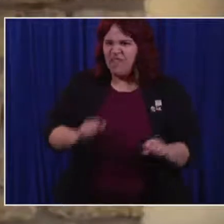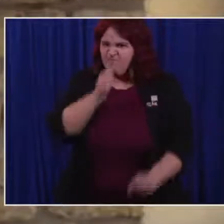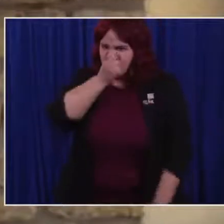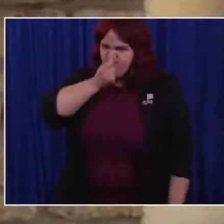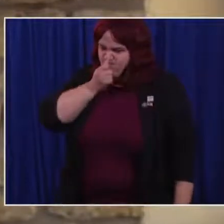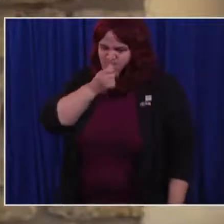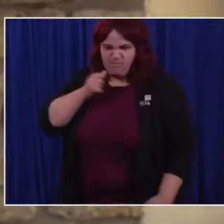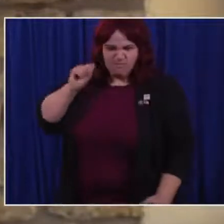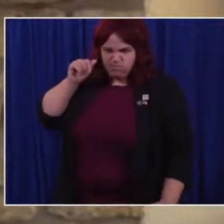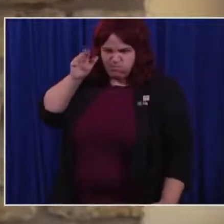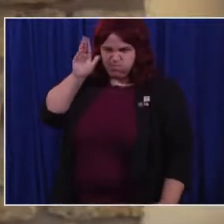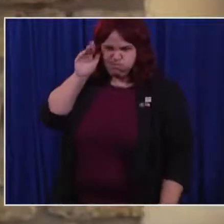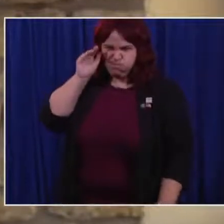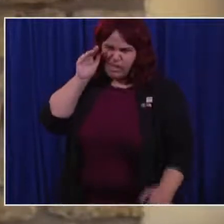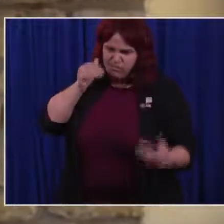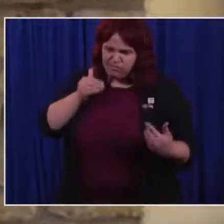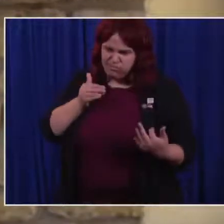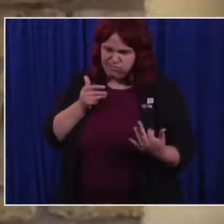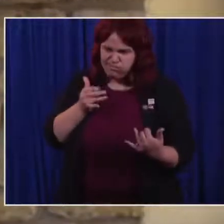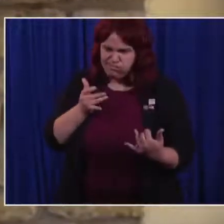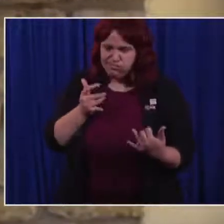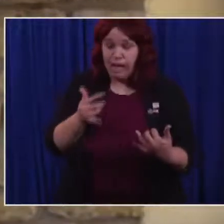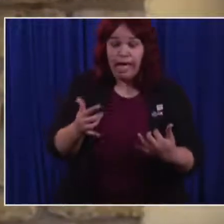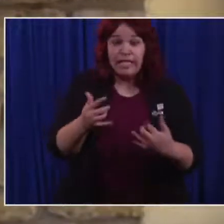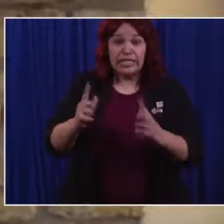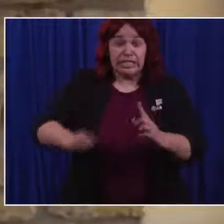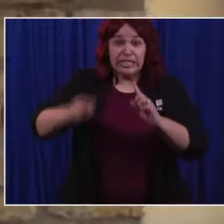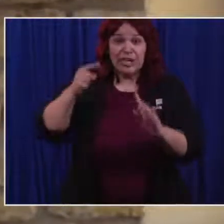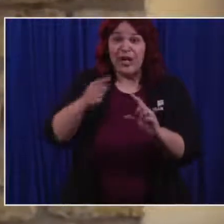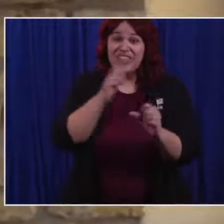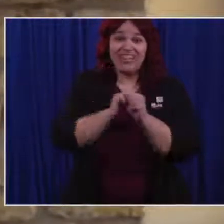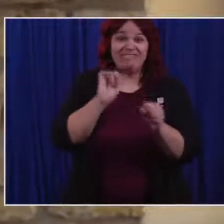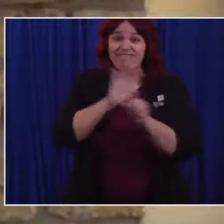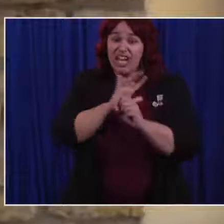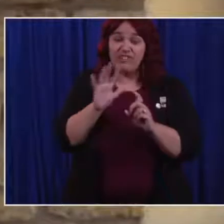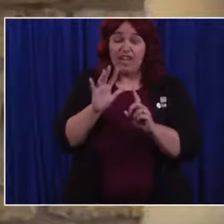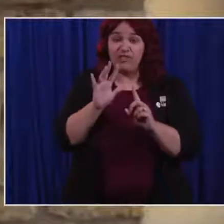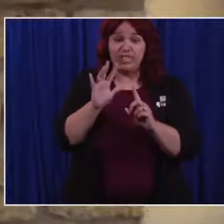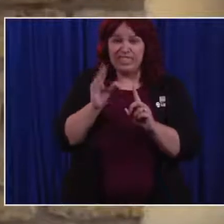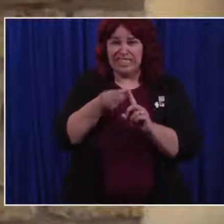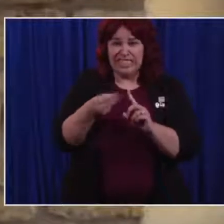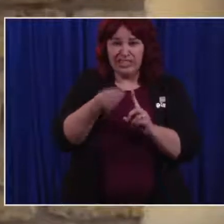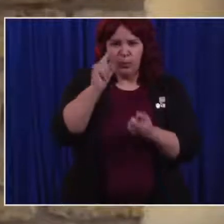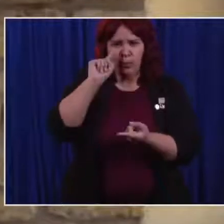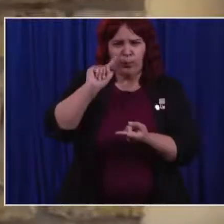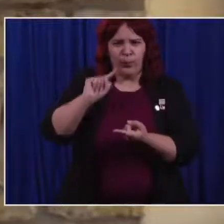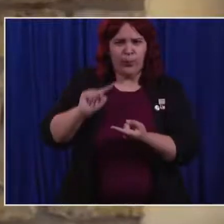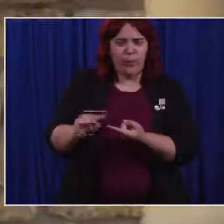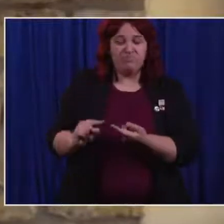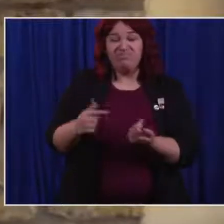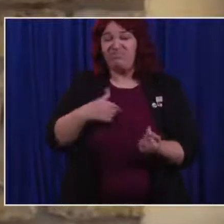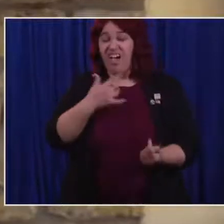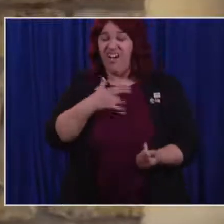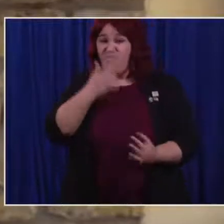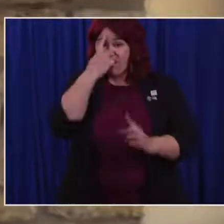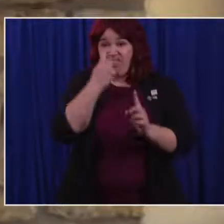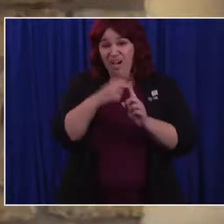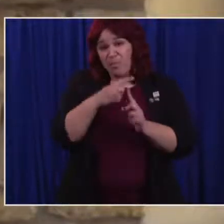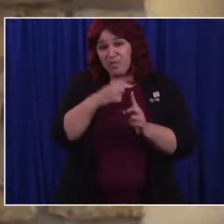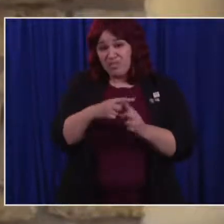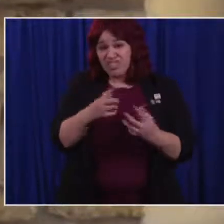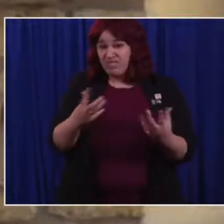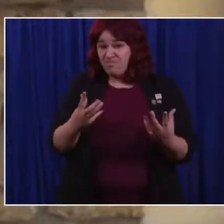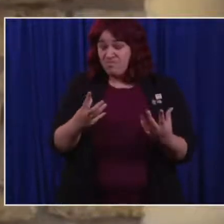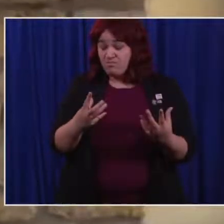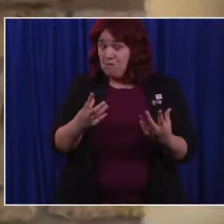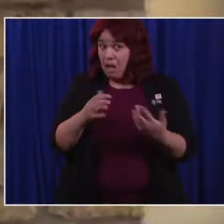I'm cautiously optimistic, but I'm optimistic about where we're going. How long that will take, Jim,